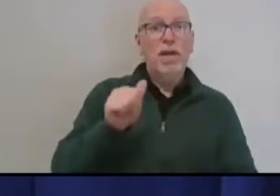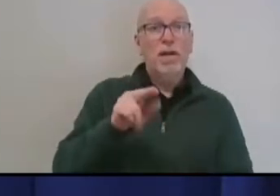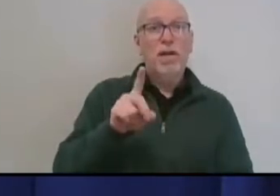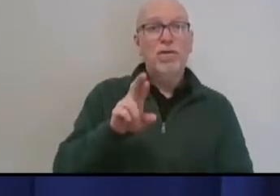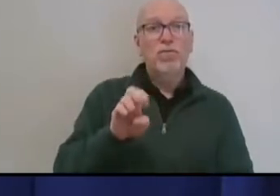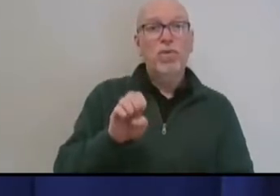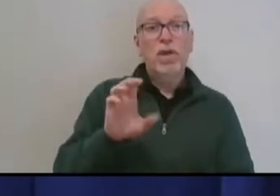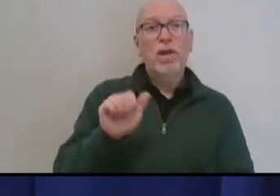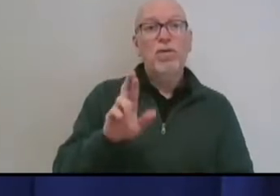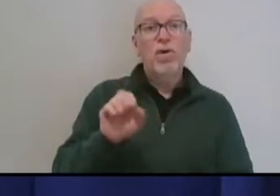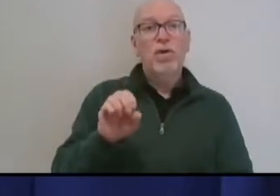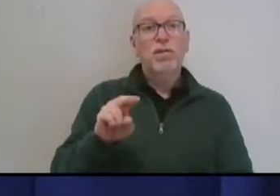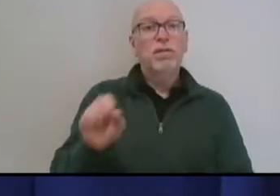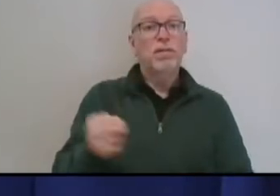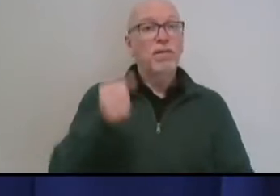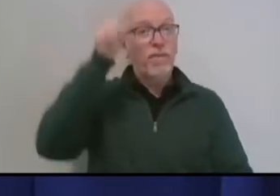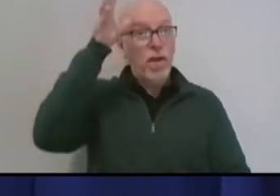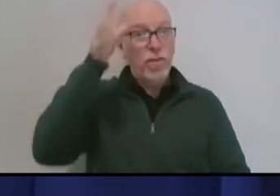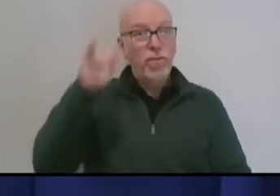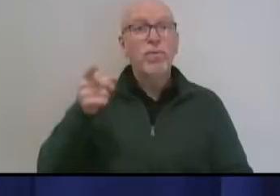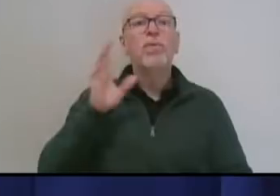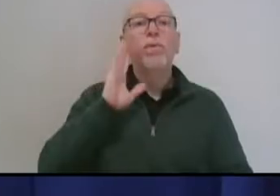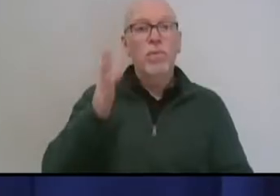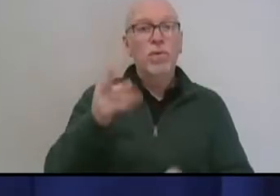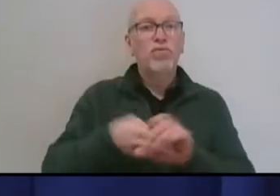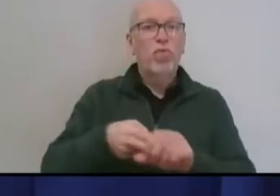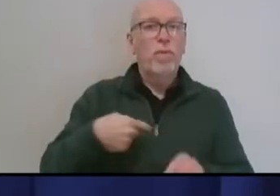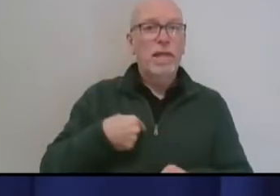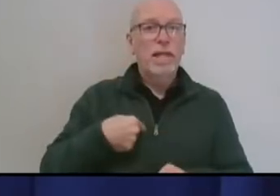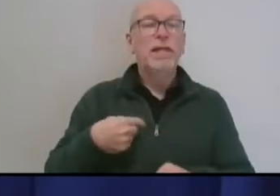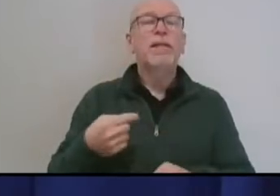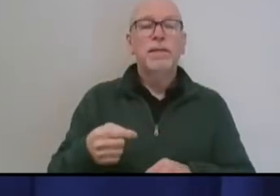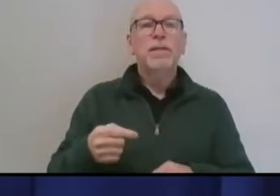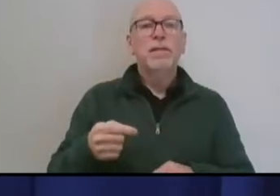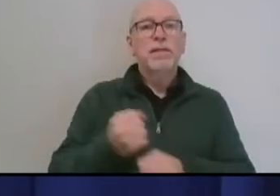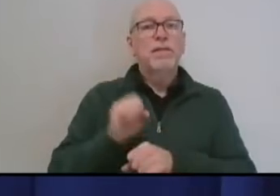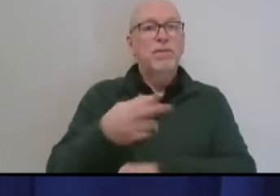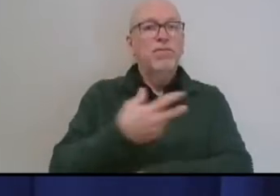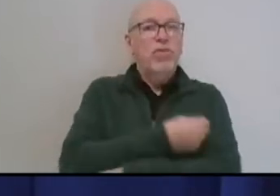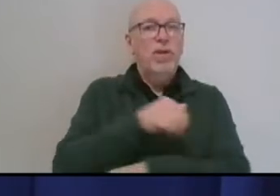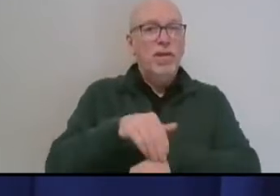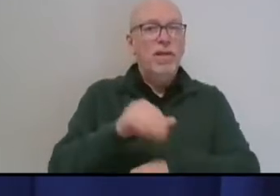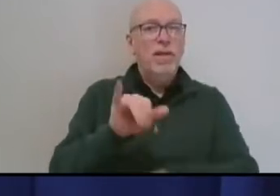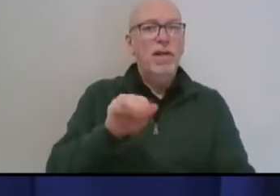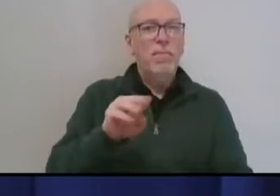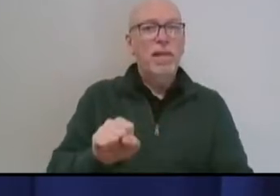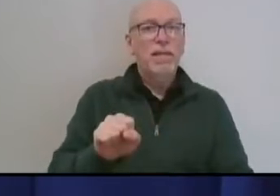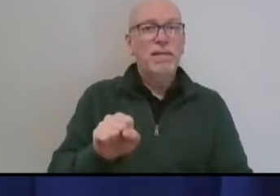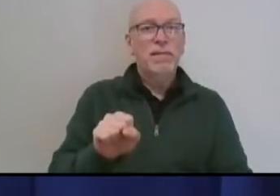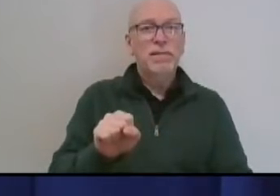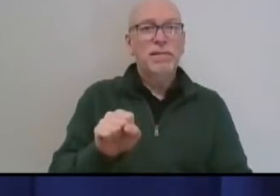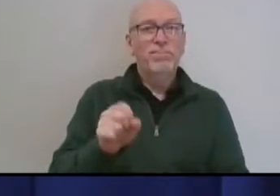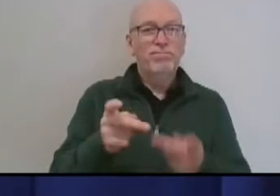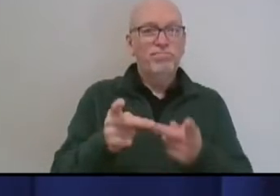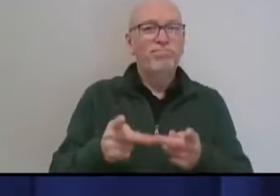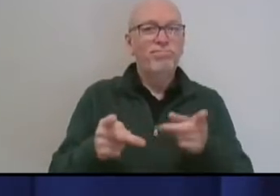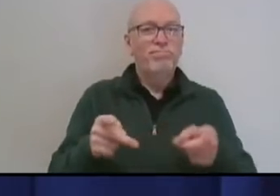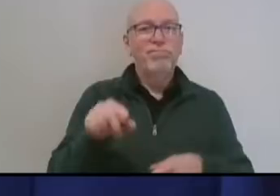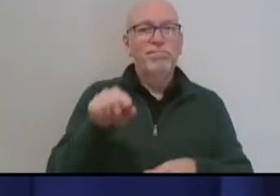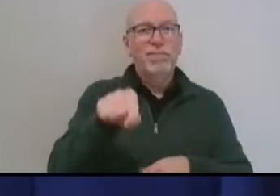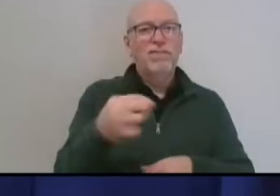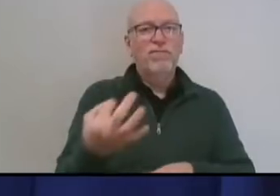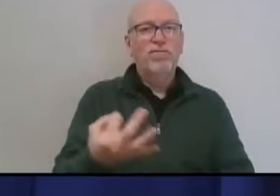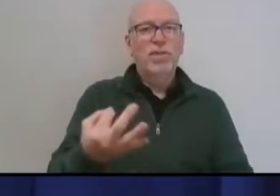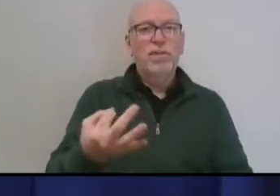father, will be joining me to get his shot at the IMS site as well come this